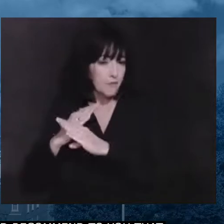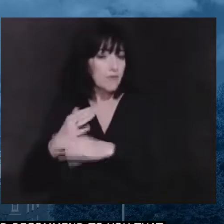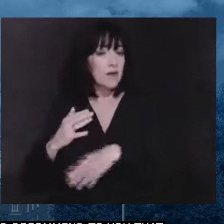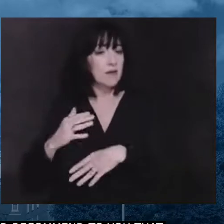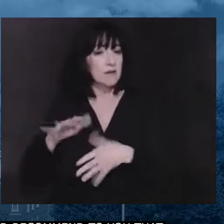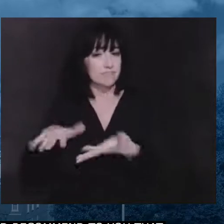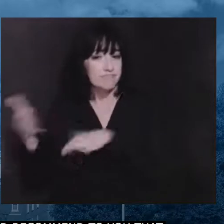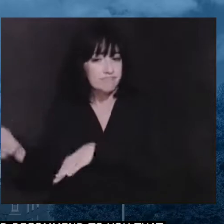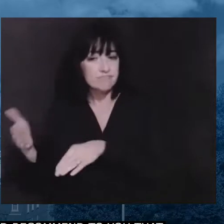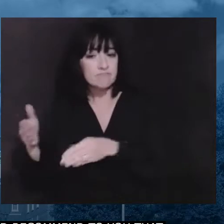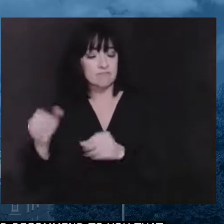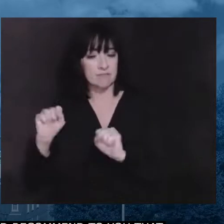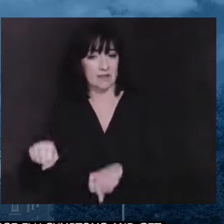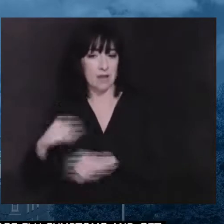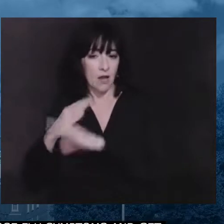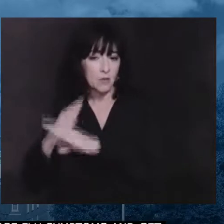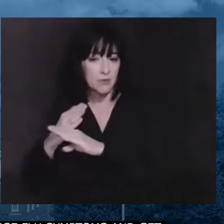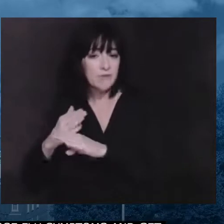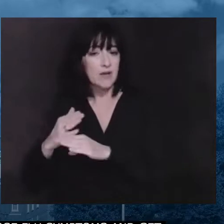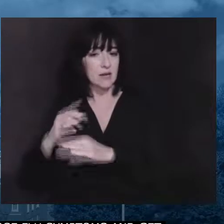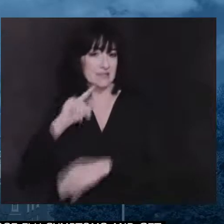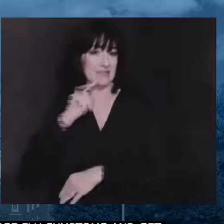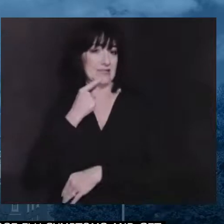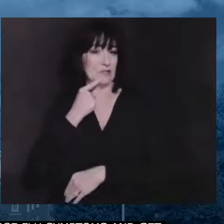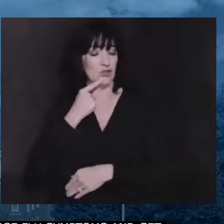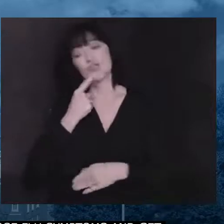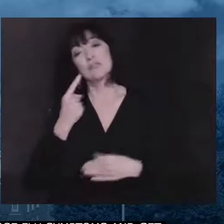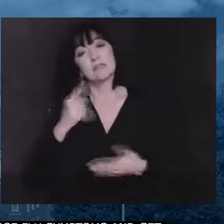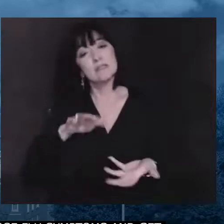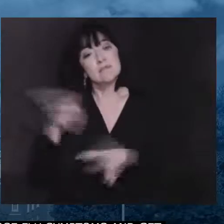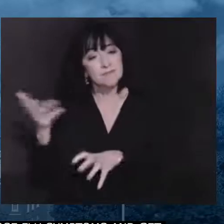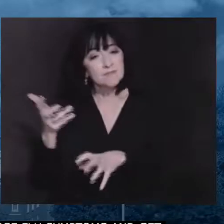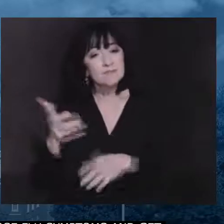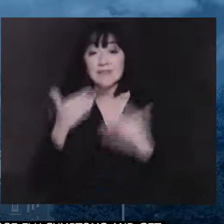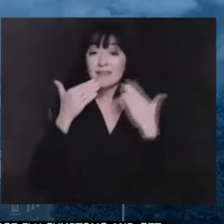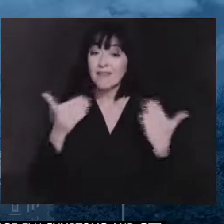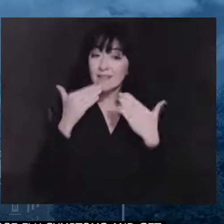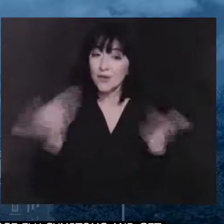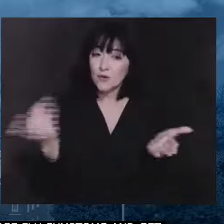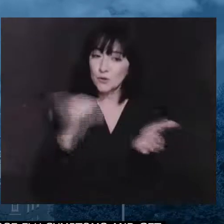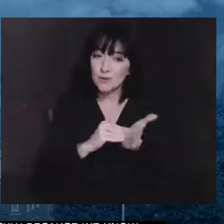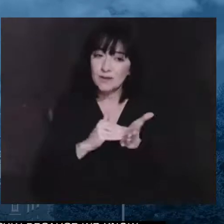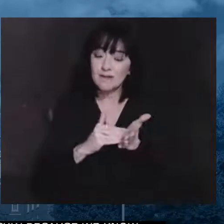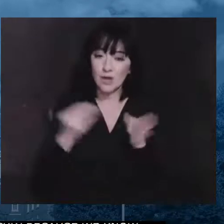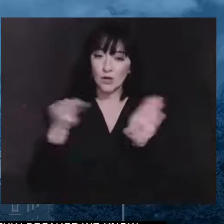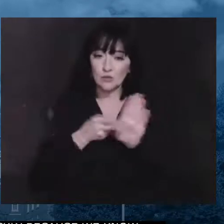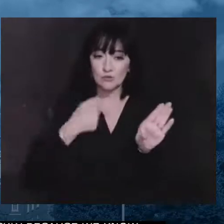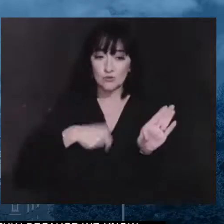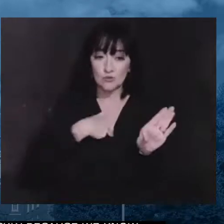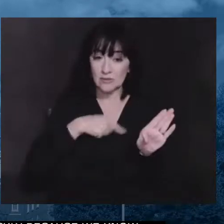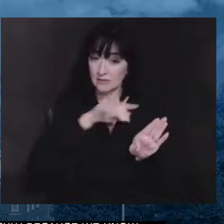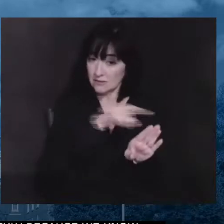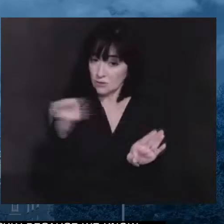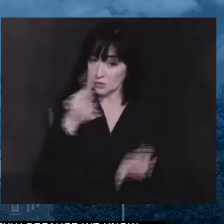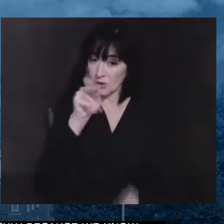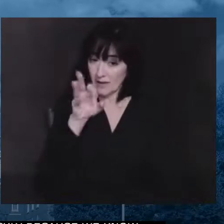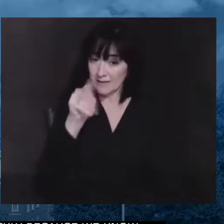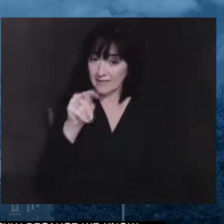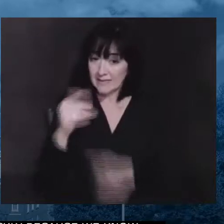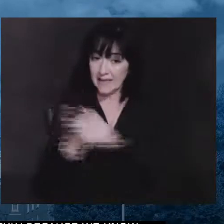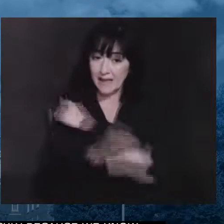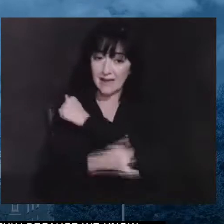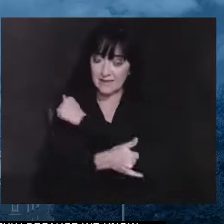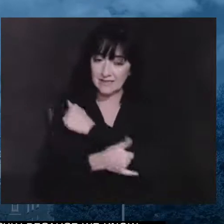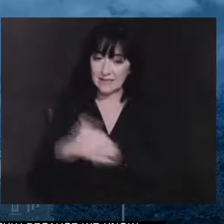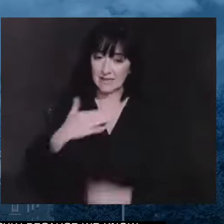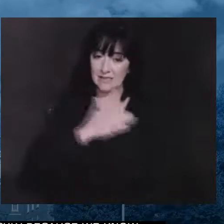because we know that that's when it's most effective. So again, thank you for joining us today. Those of you who are in Kent County, remember we need you to avail